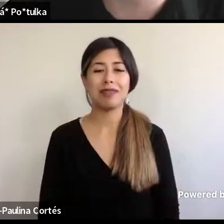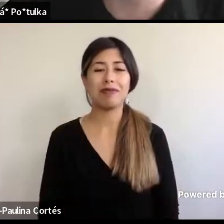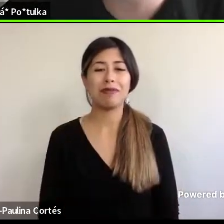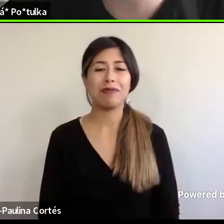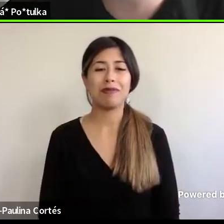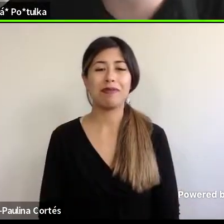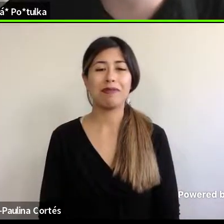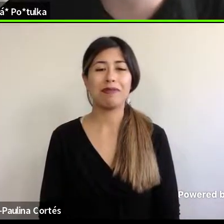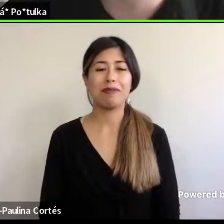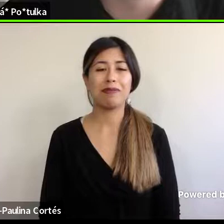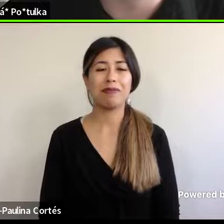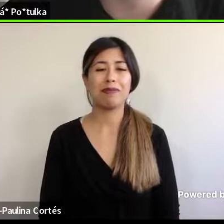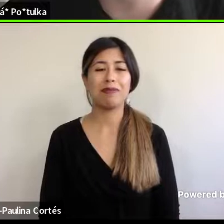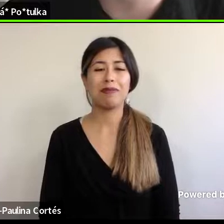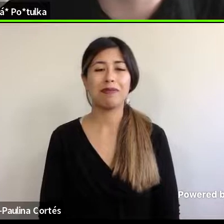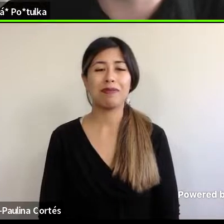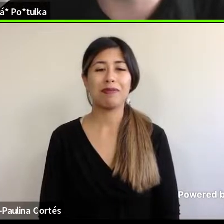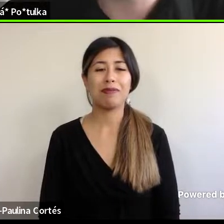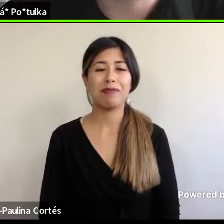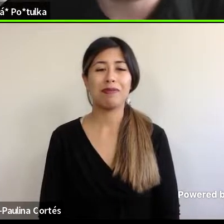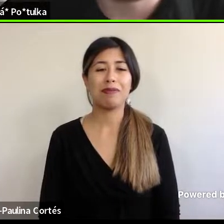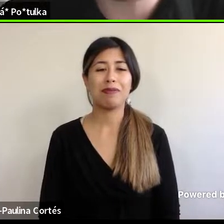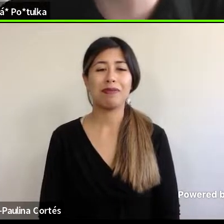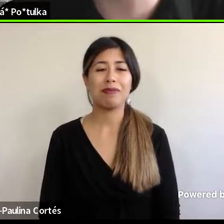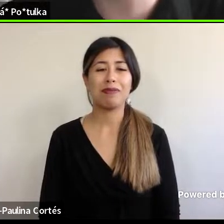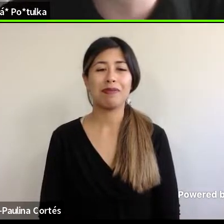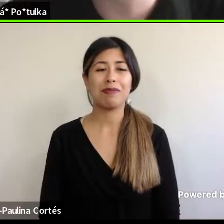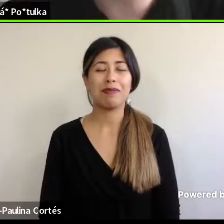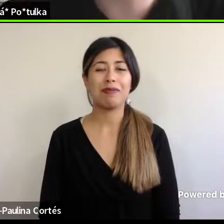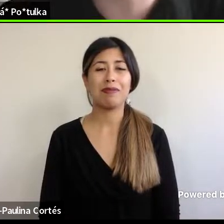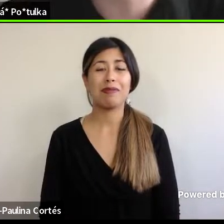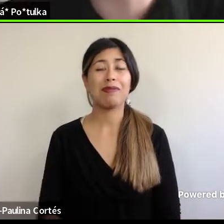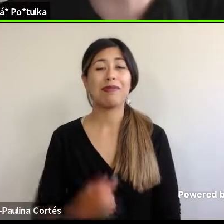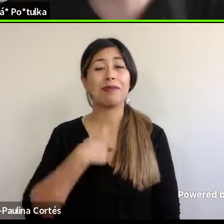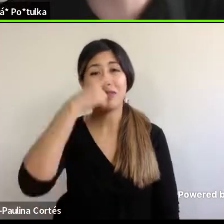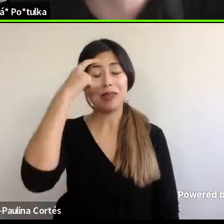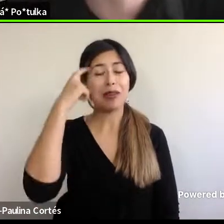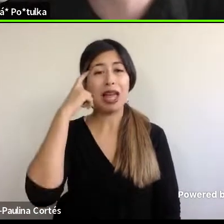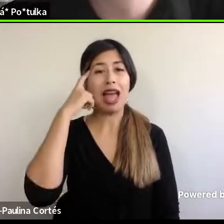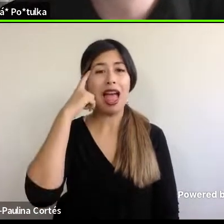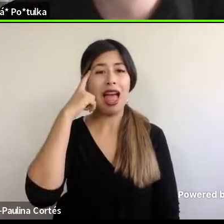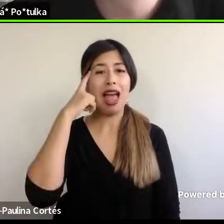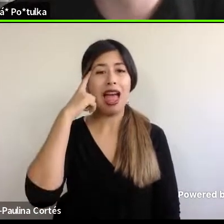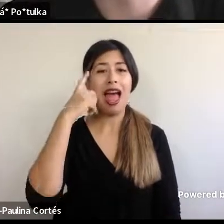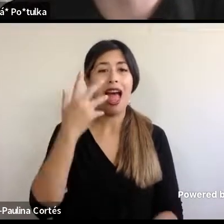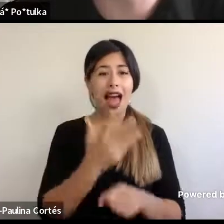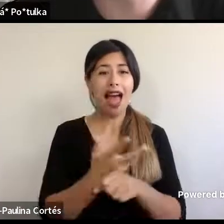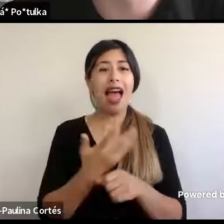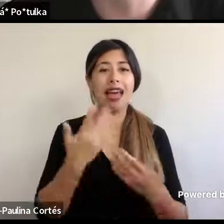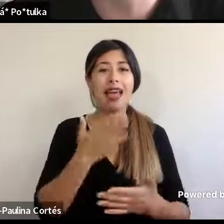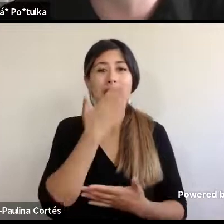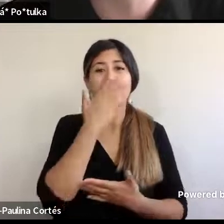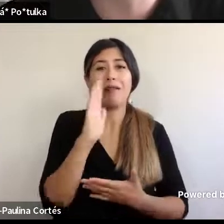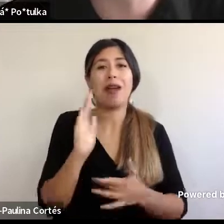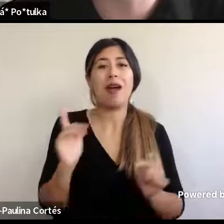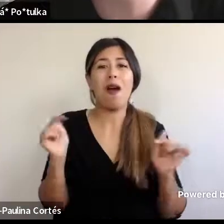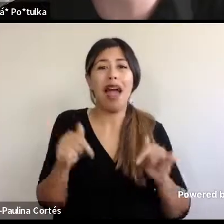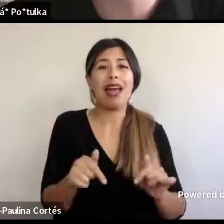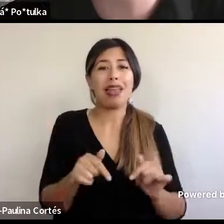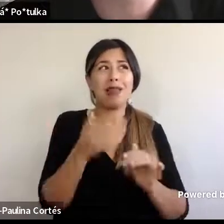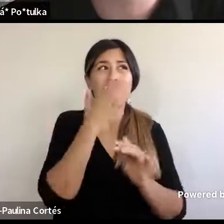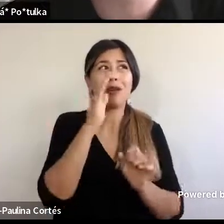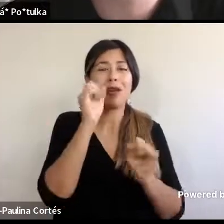I think since I'm here, the best as it gets, actually. It's great. Thank It's you great very to be much.